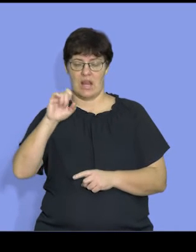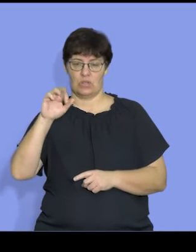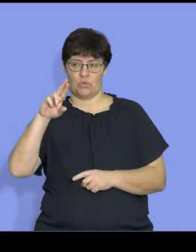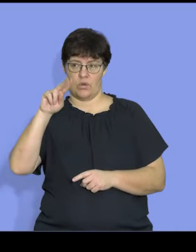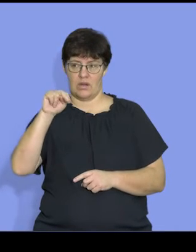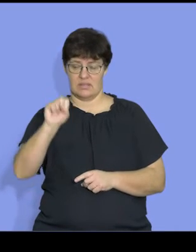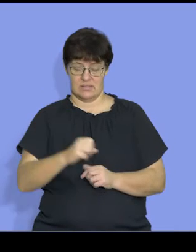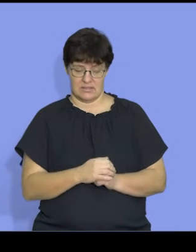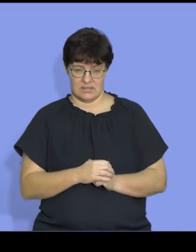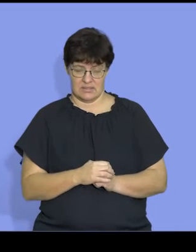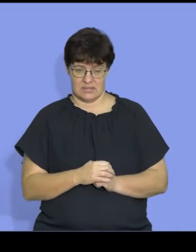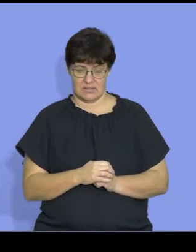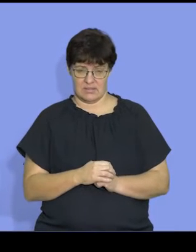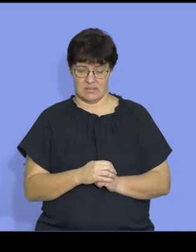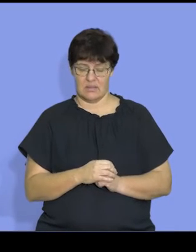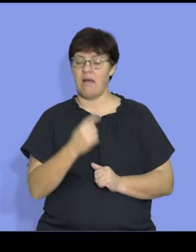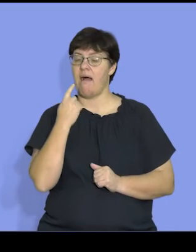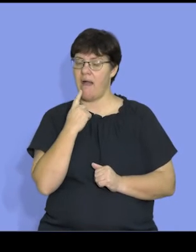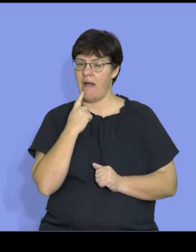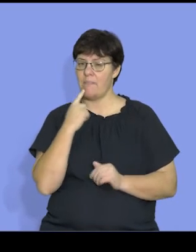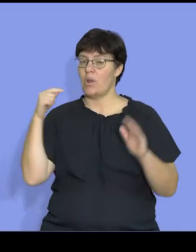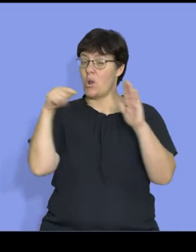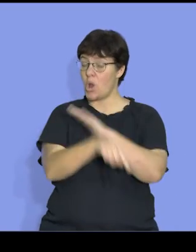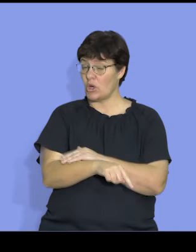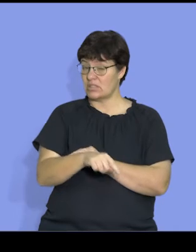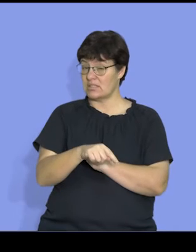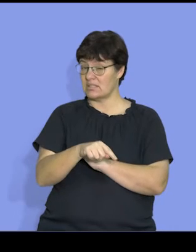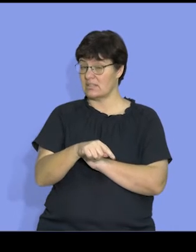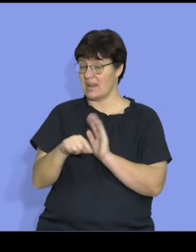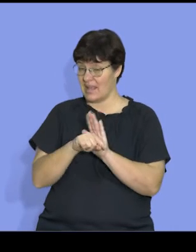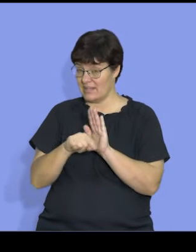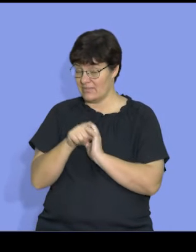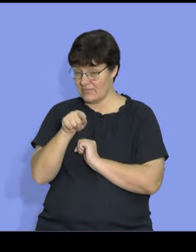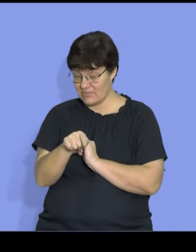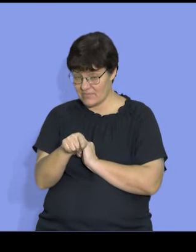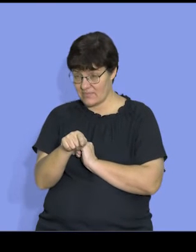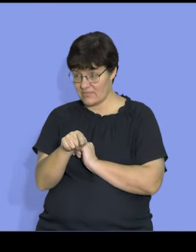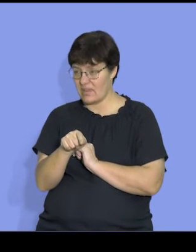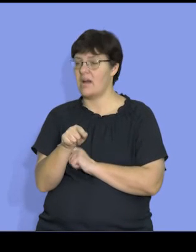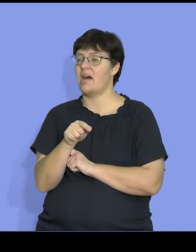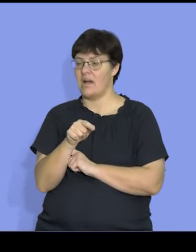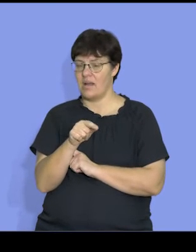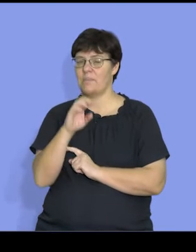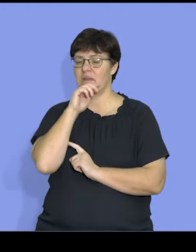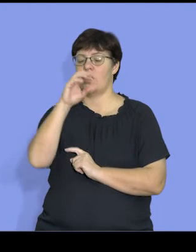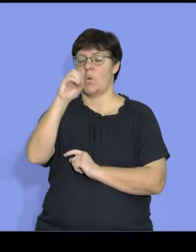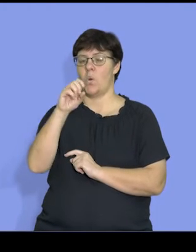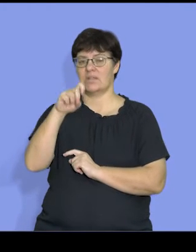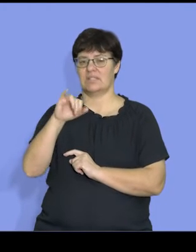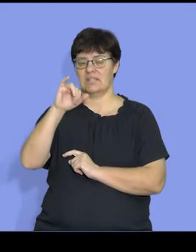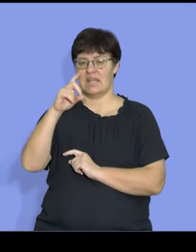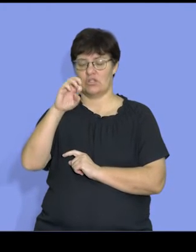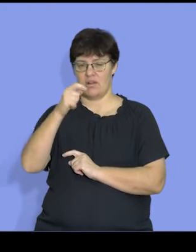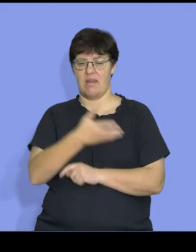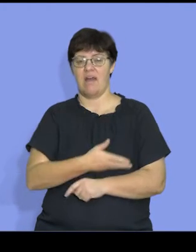we are thinking this has to do with loss of electrons. So this is oxidation, okay? This is an oxidation half reaction. We're onto